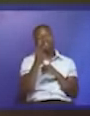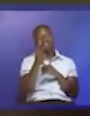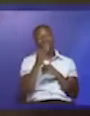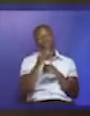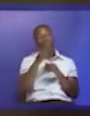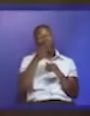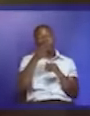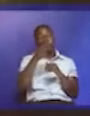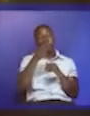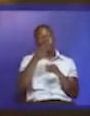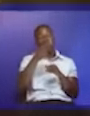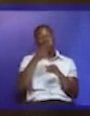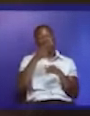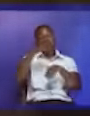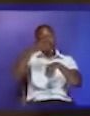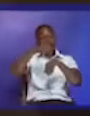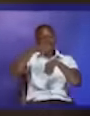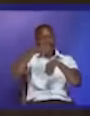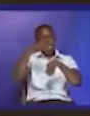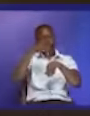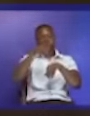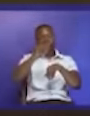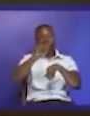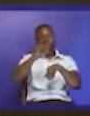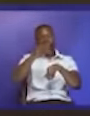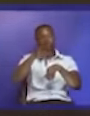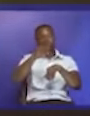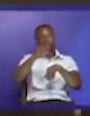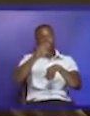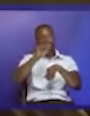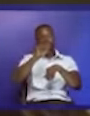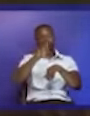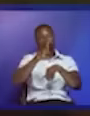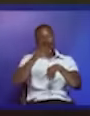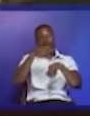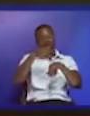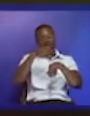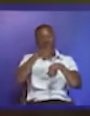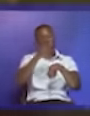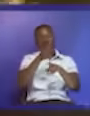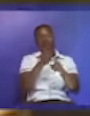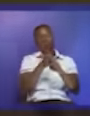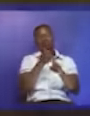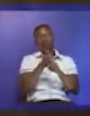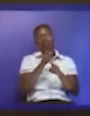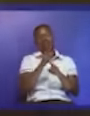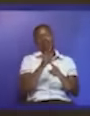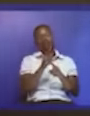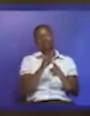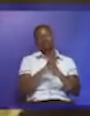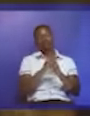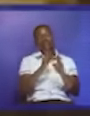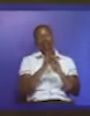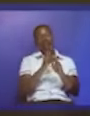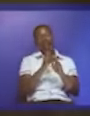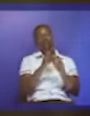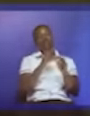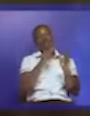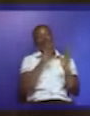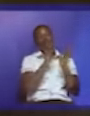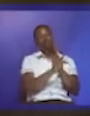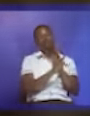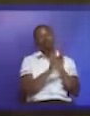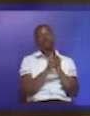Peter was bound and they were ready to kill him, having beheaded James. And you know,